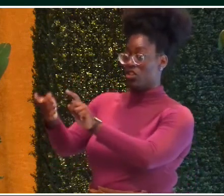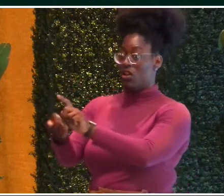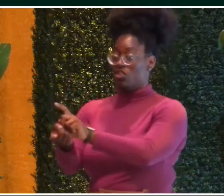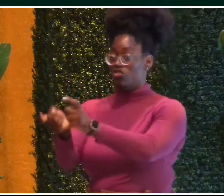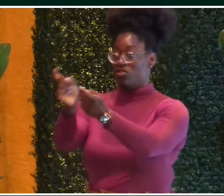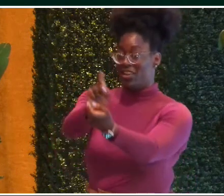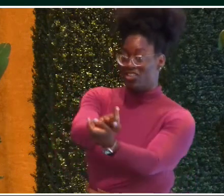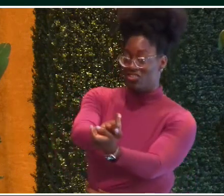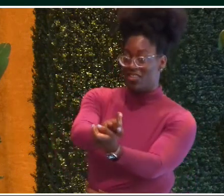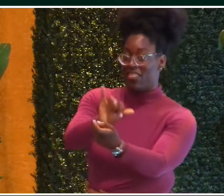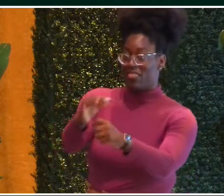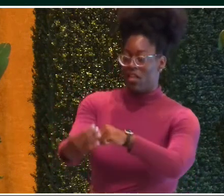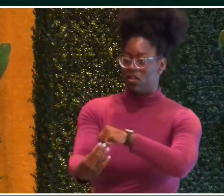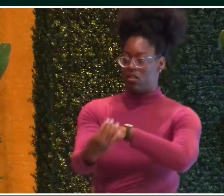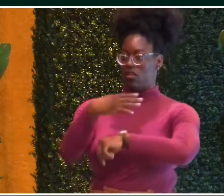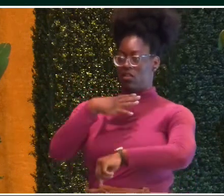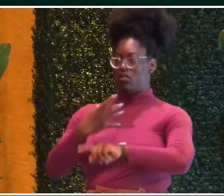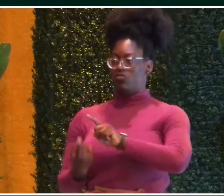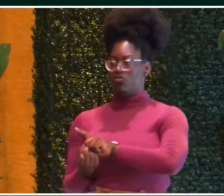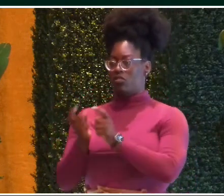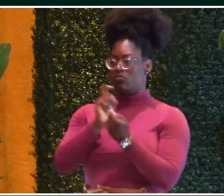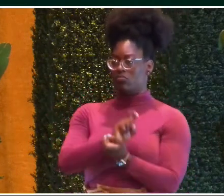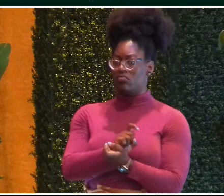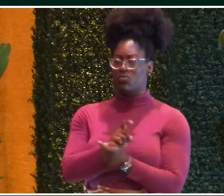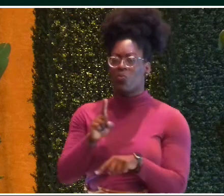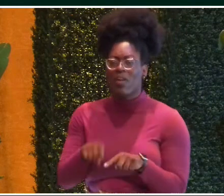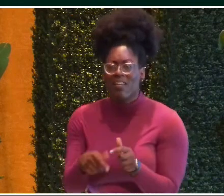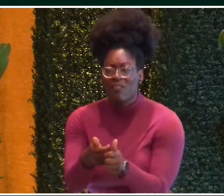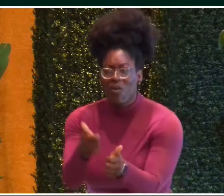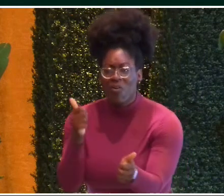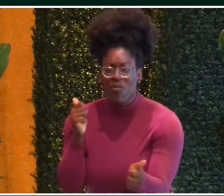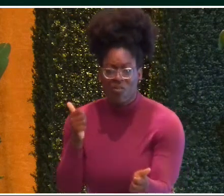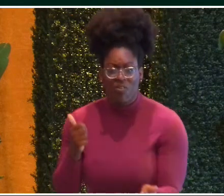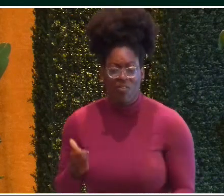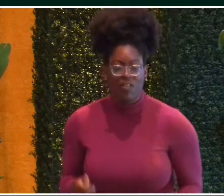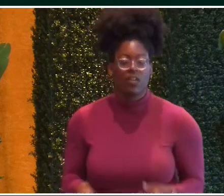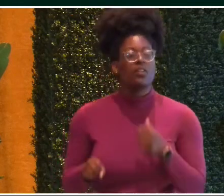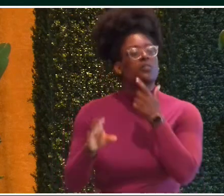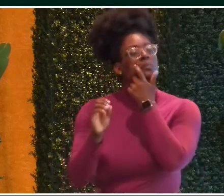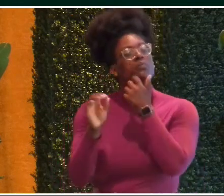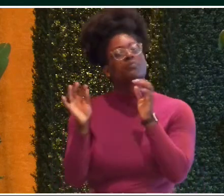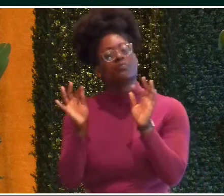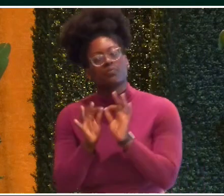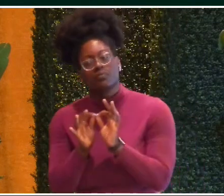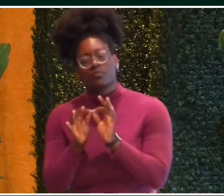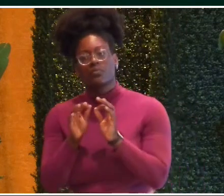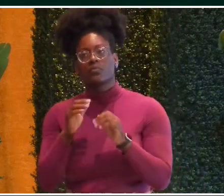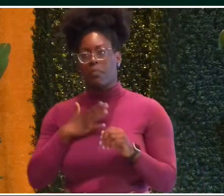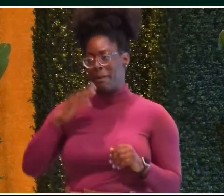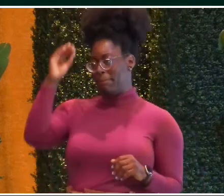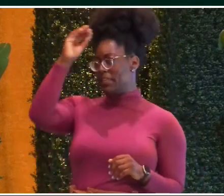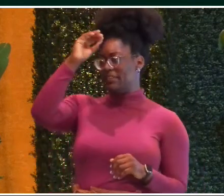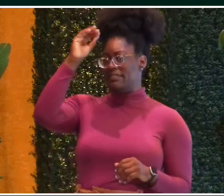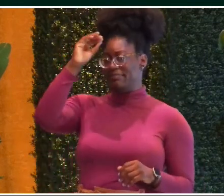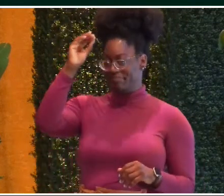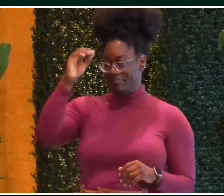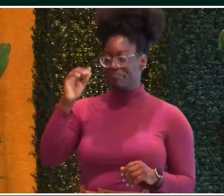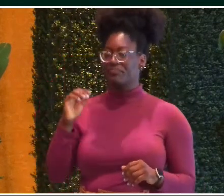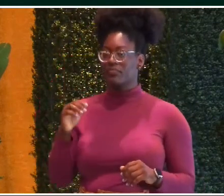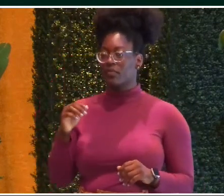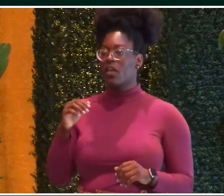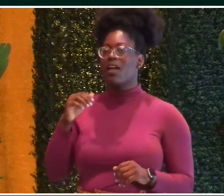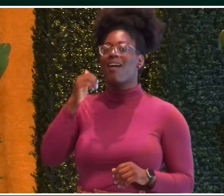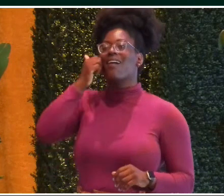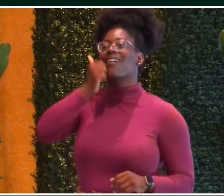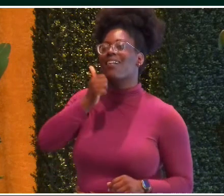your world will end one day. So you have a question to ask yourself, in my opinion, every day when you wake up as a young person